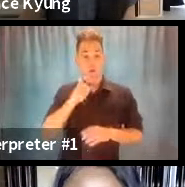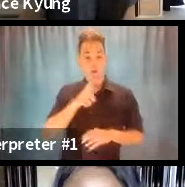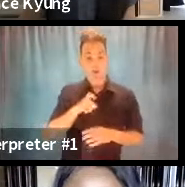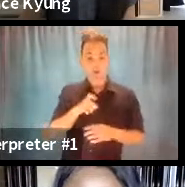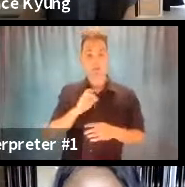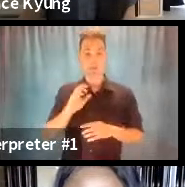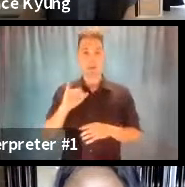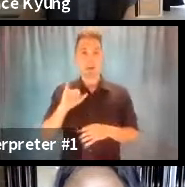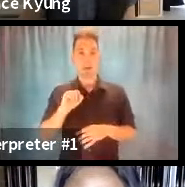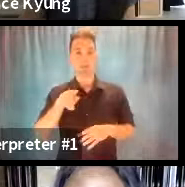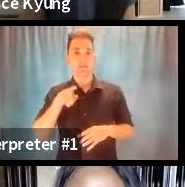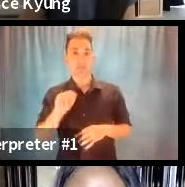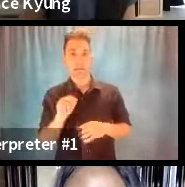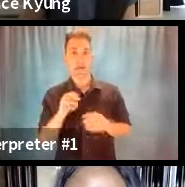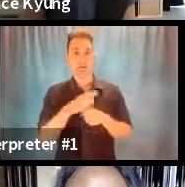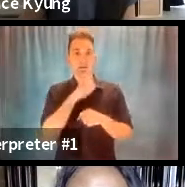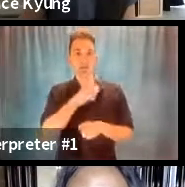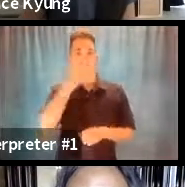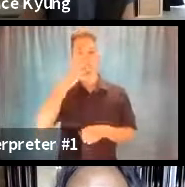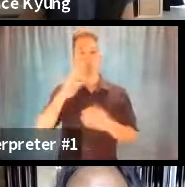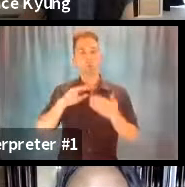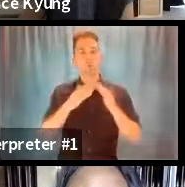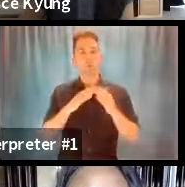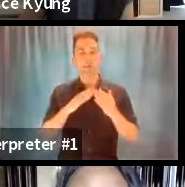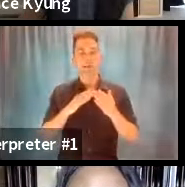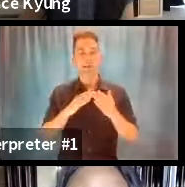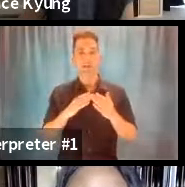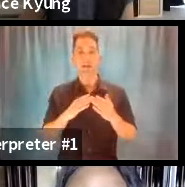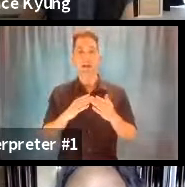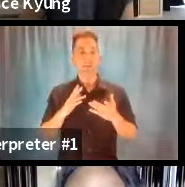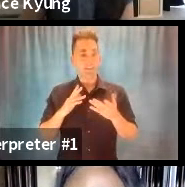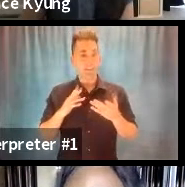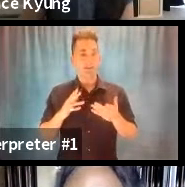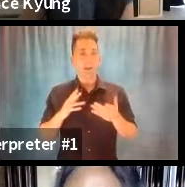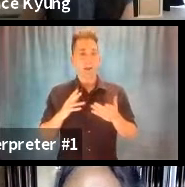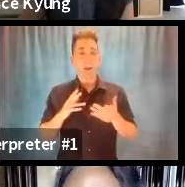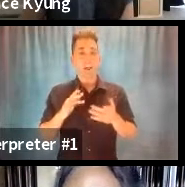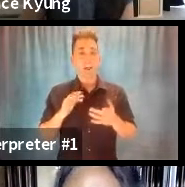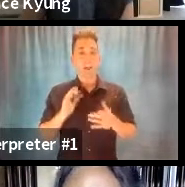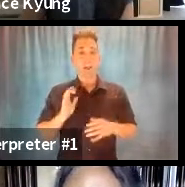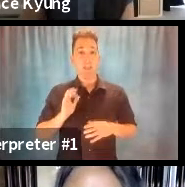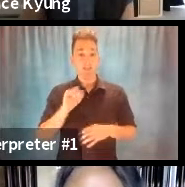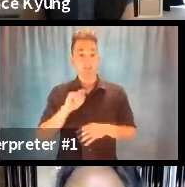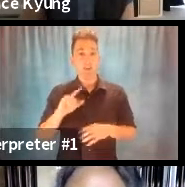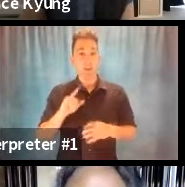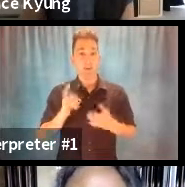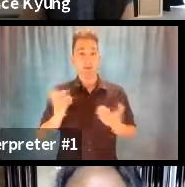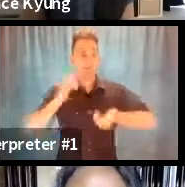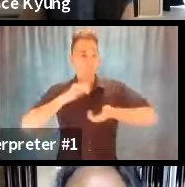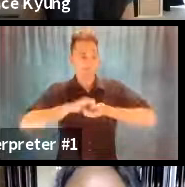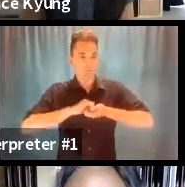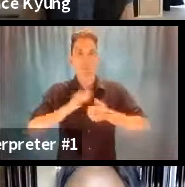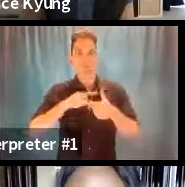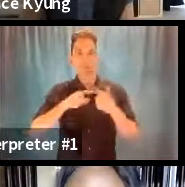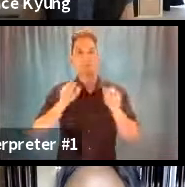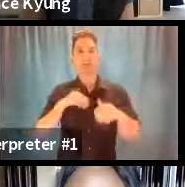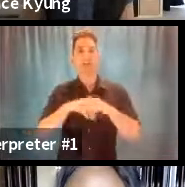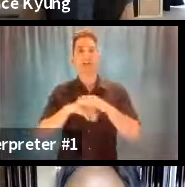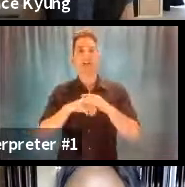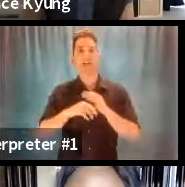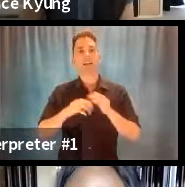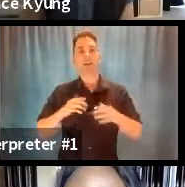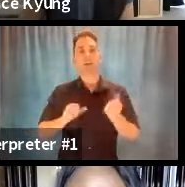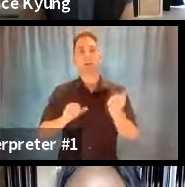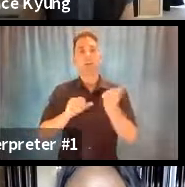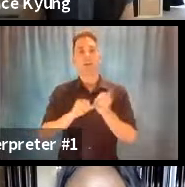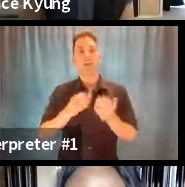assure the immigrant community that the city is working with trusted community partners to access relief fund and resources. Thank